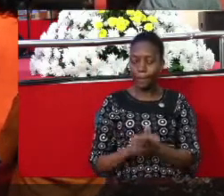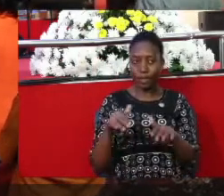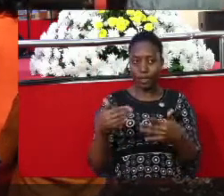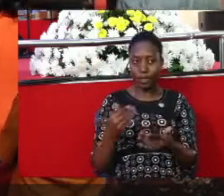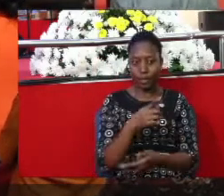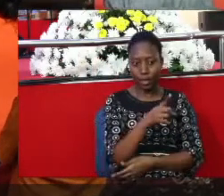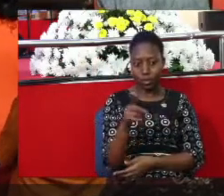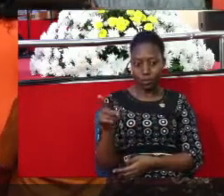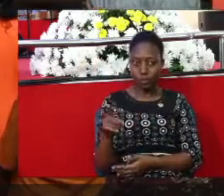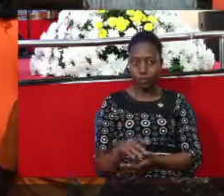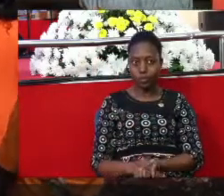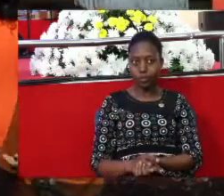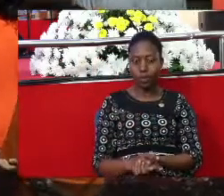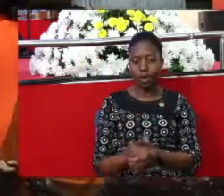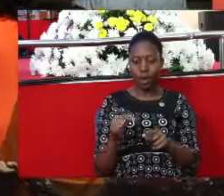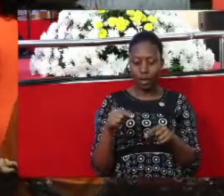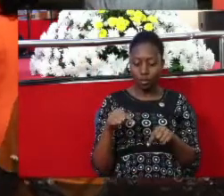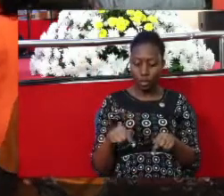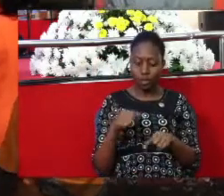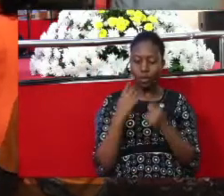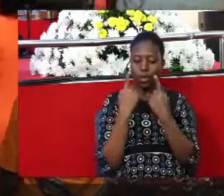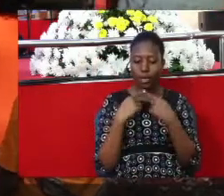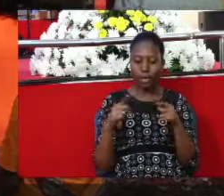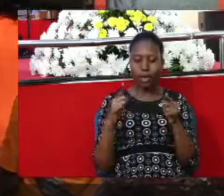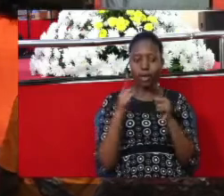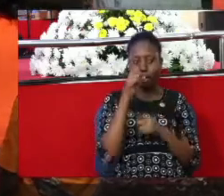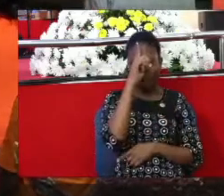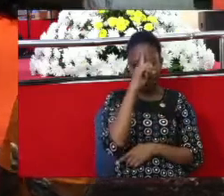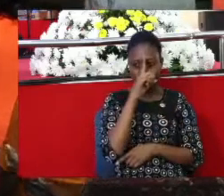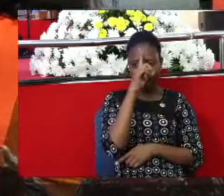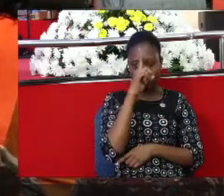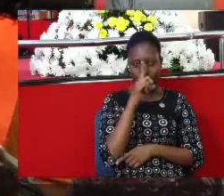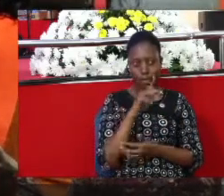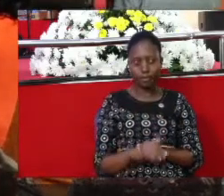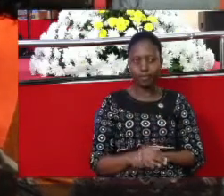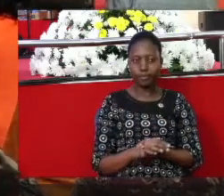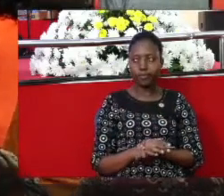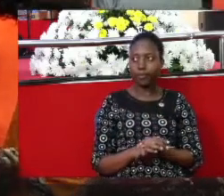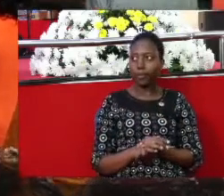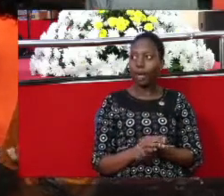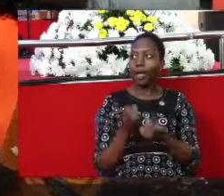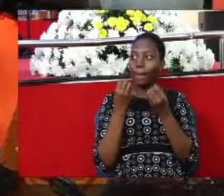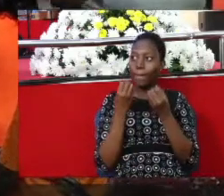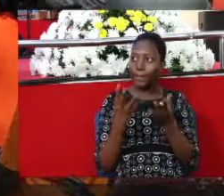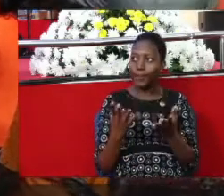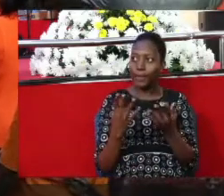seriously. Yeah? Yes. The many blessings, let's declare together, the many blessings